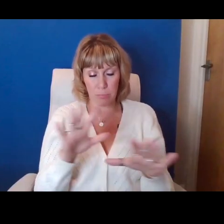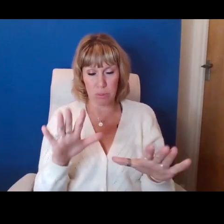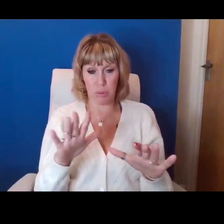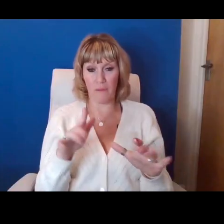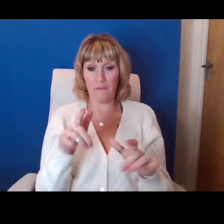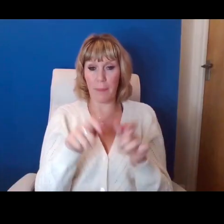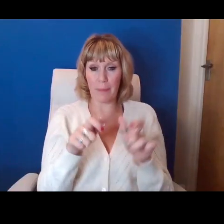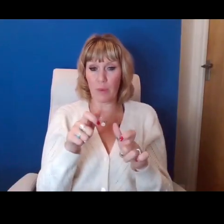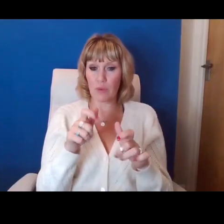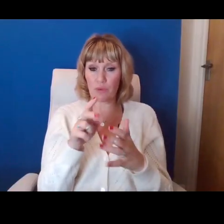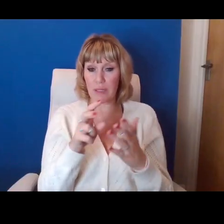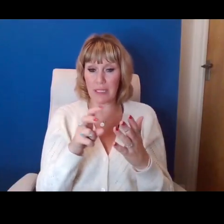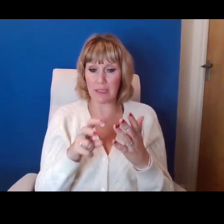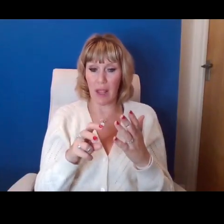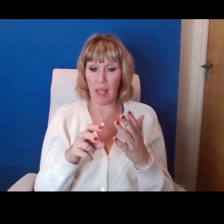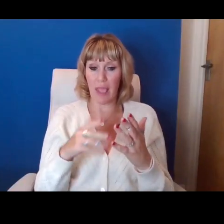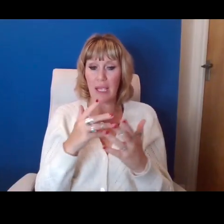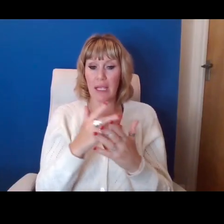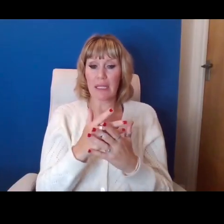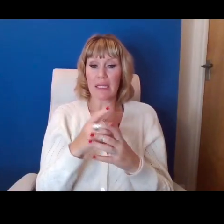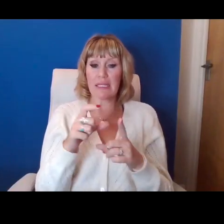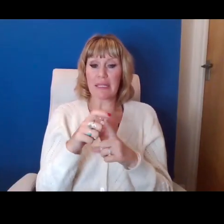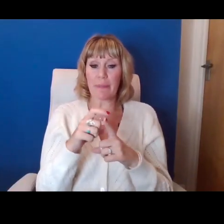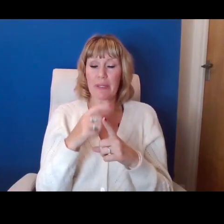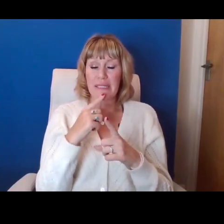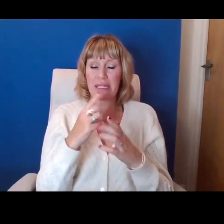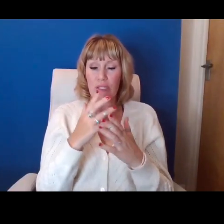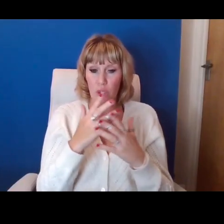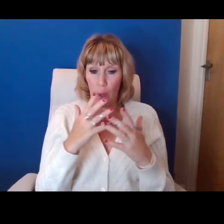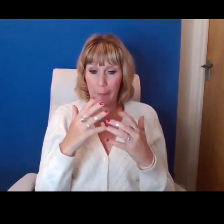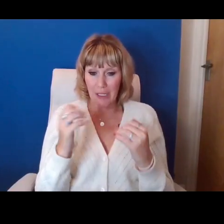really strong images in this exhibition.